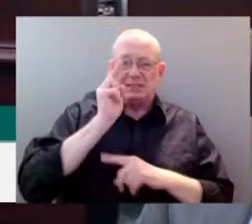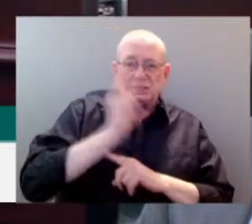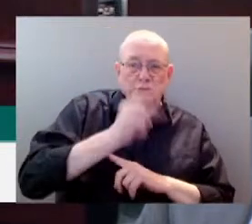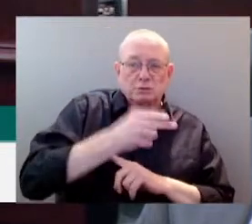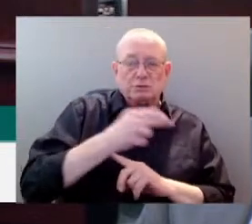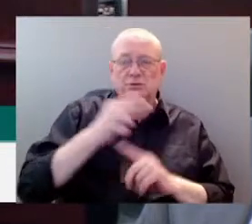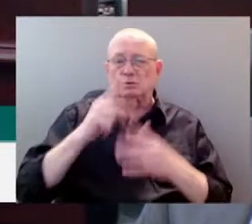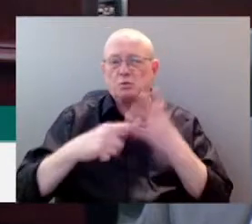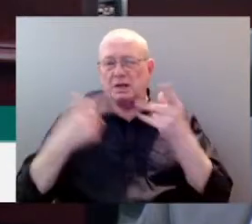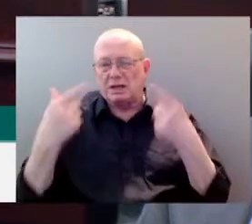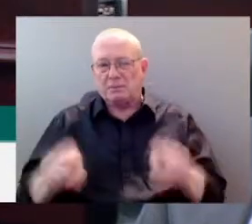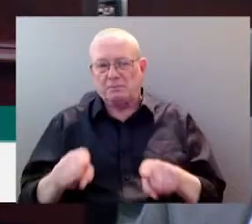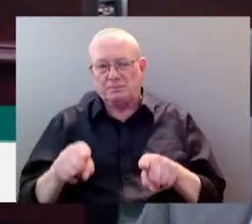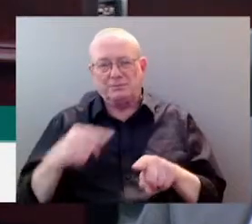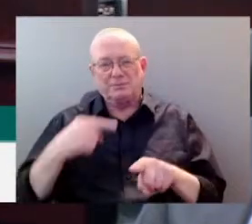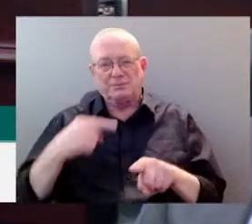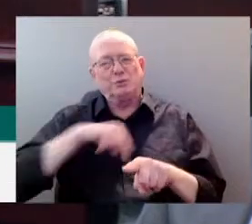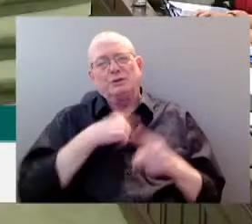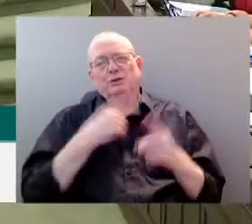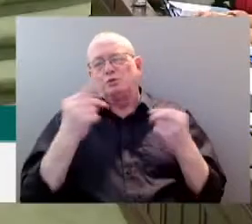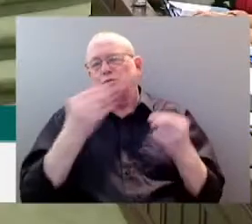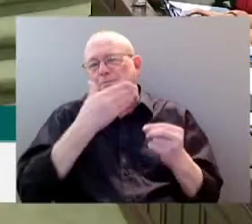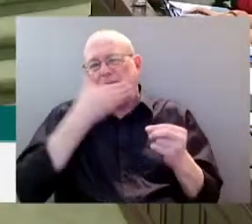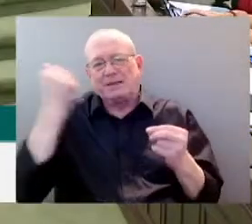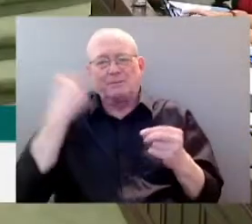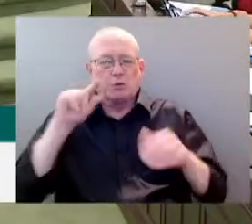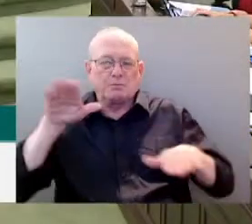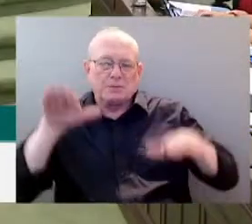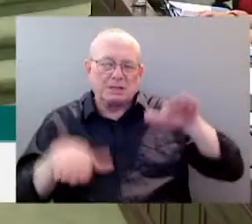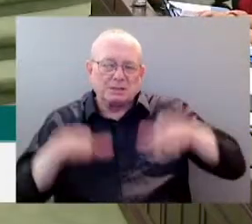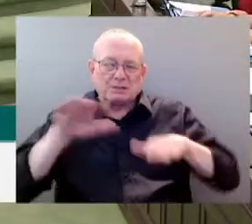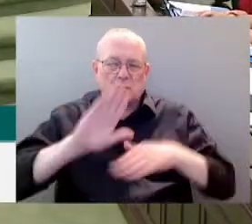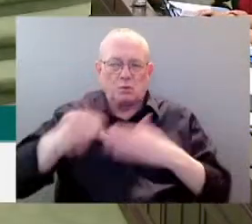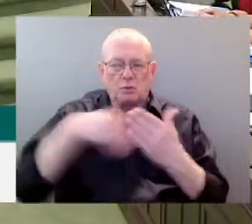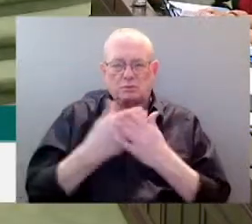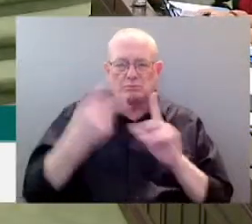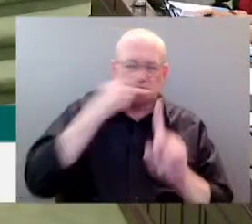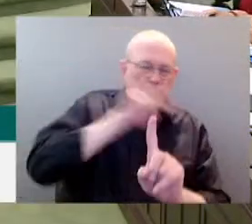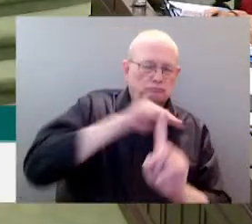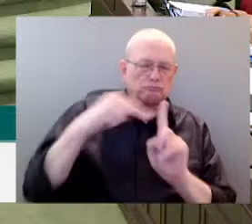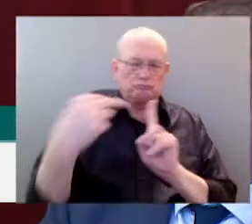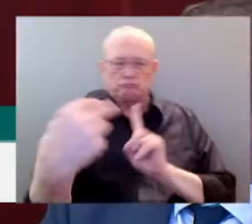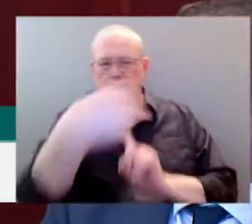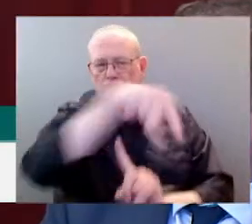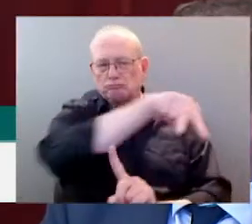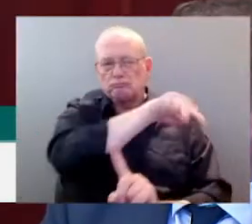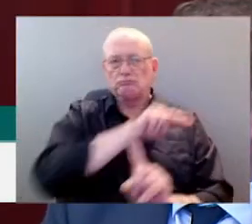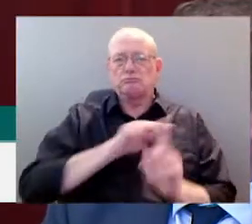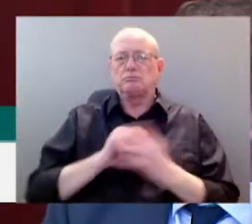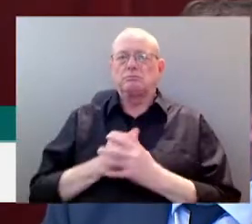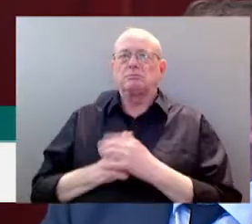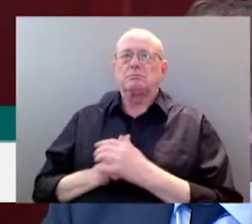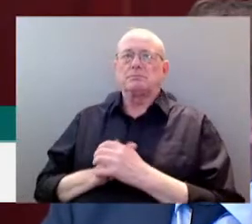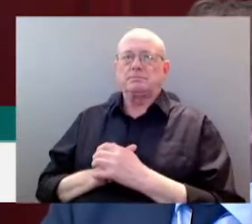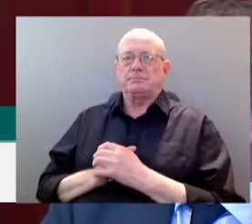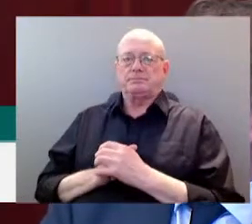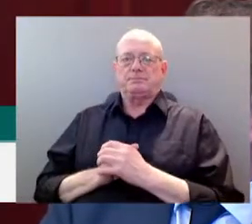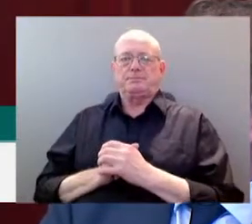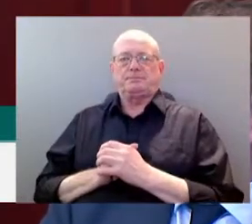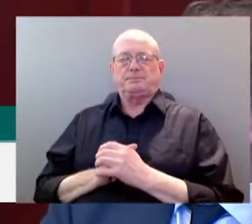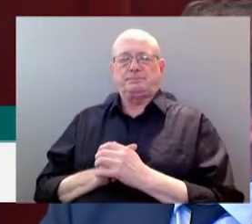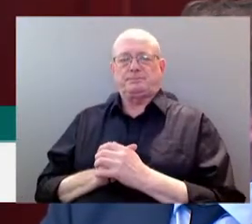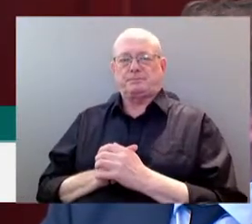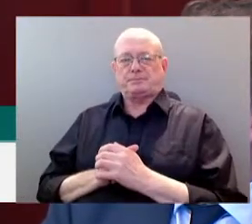do our best to balance all perspectives H member for Grand Prairie W thank you Mr Speaker addiction is a